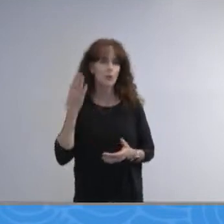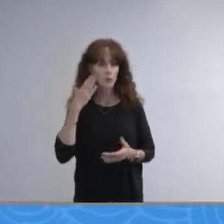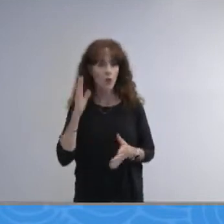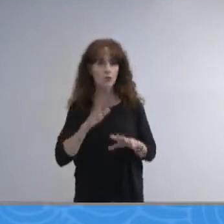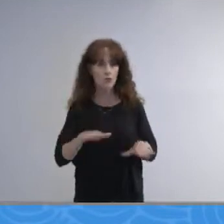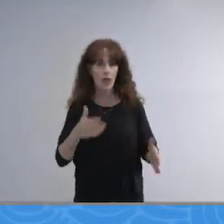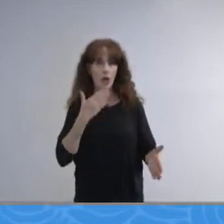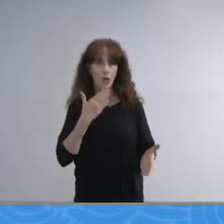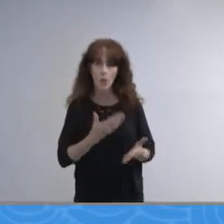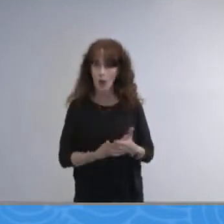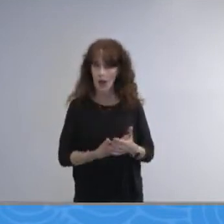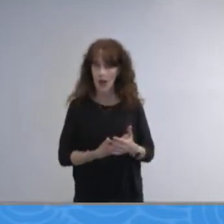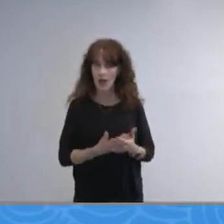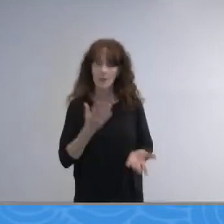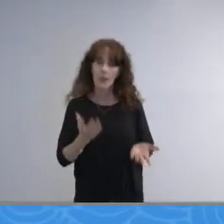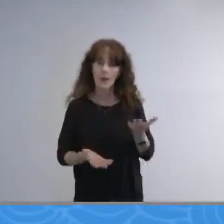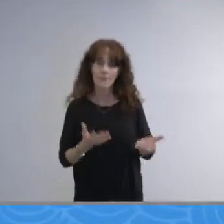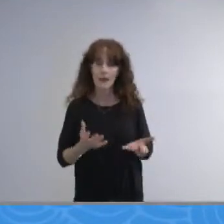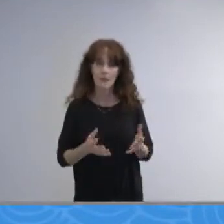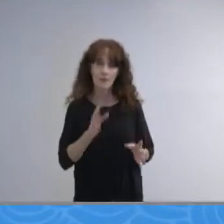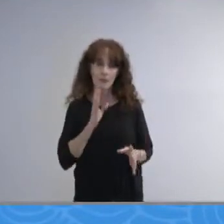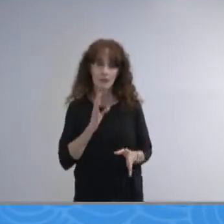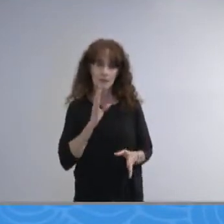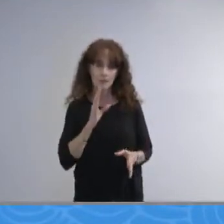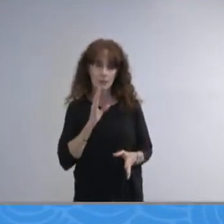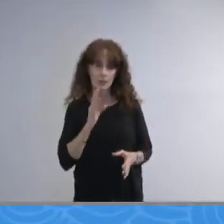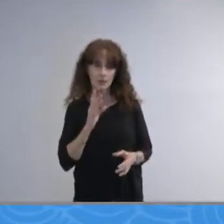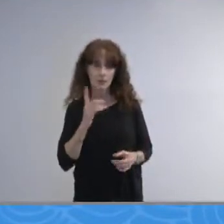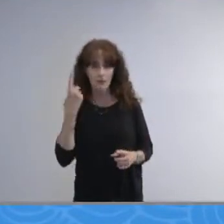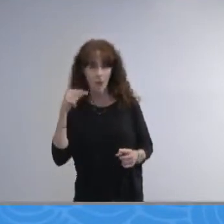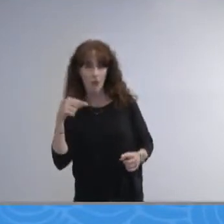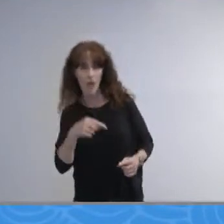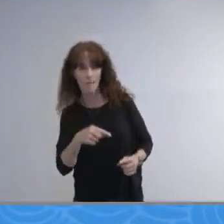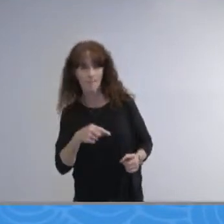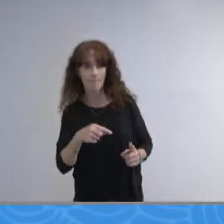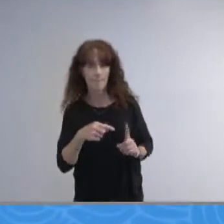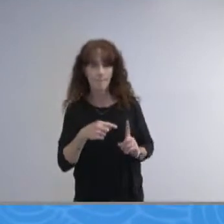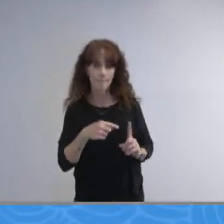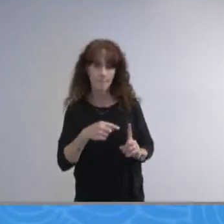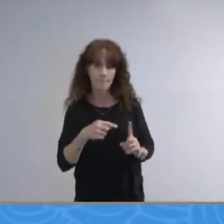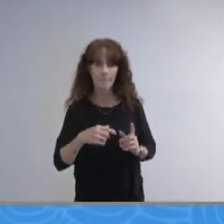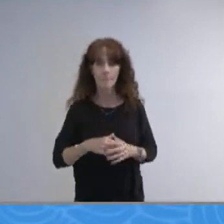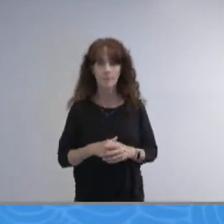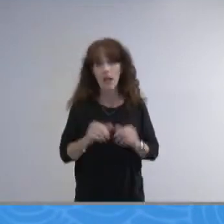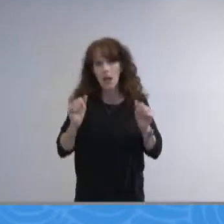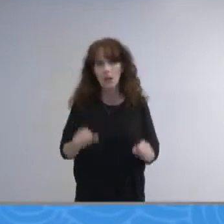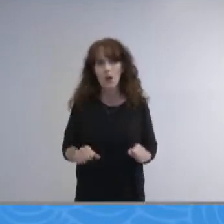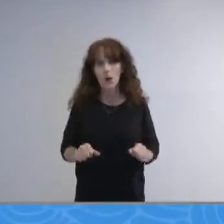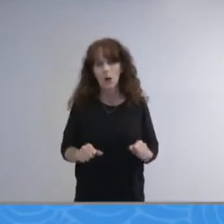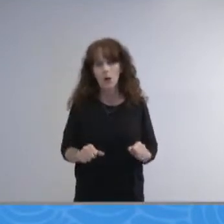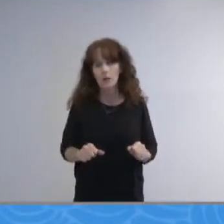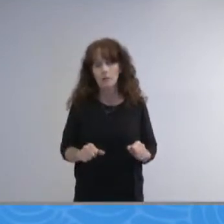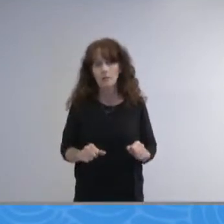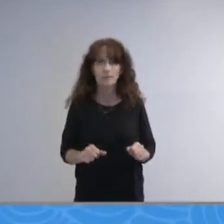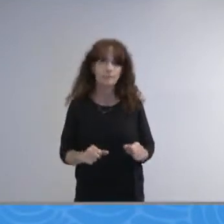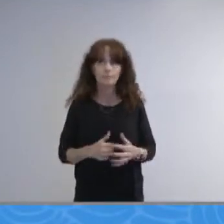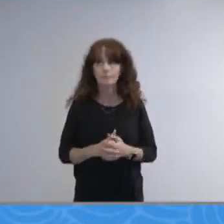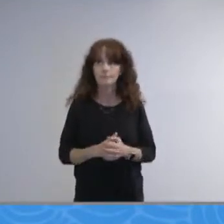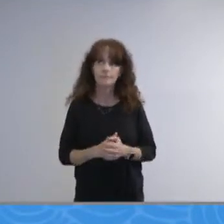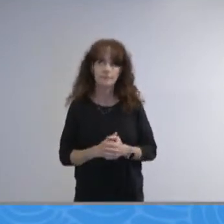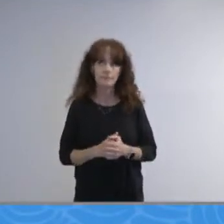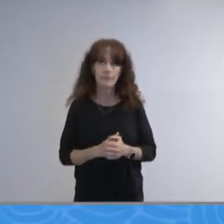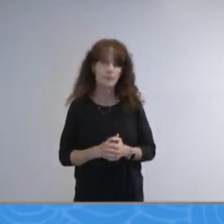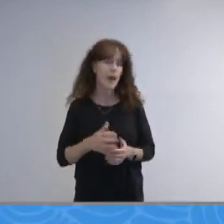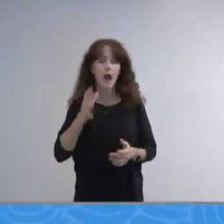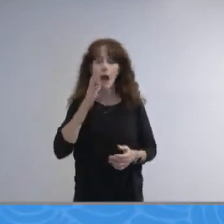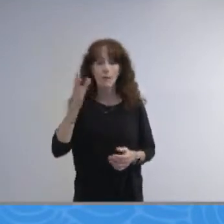the child well that might be able to speak on their behalf. And it could be just, to the extent